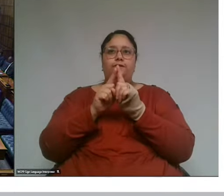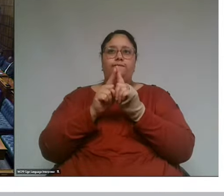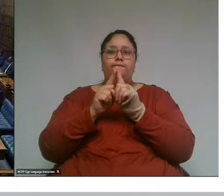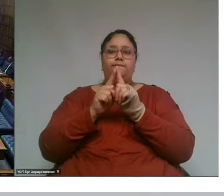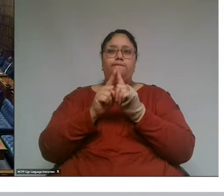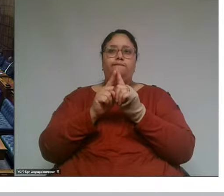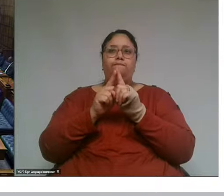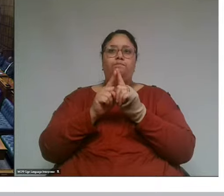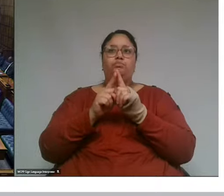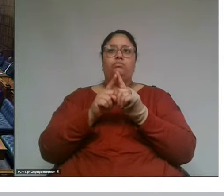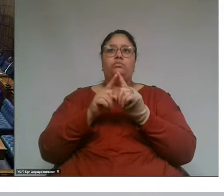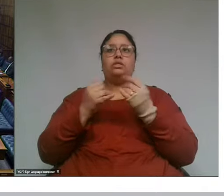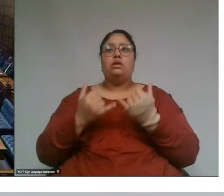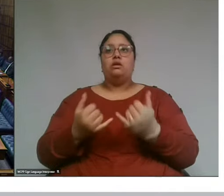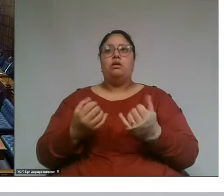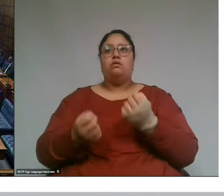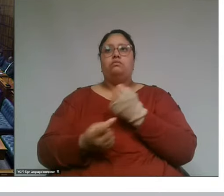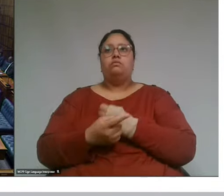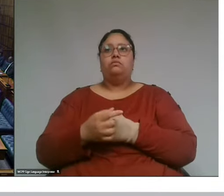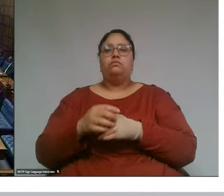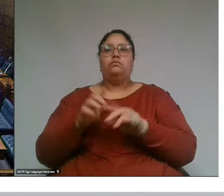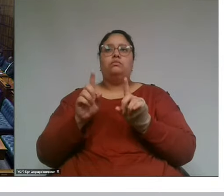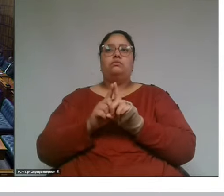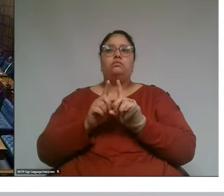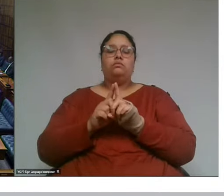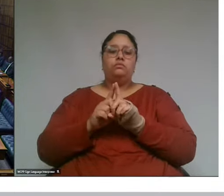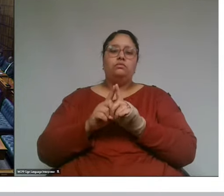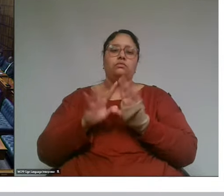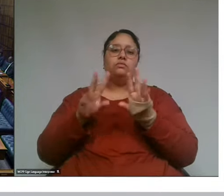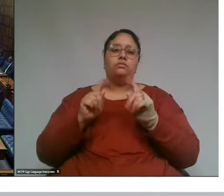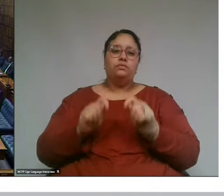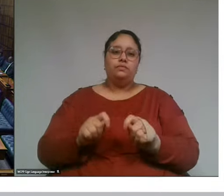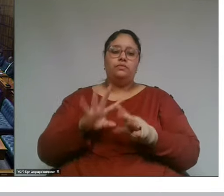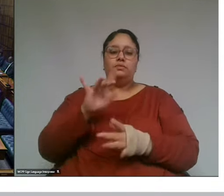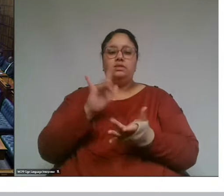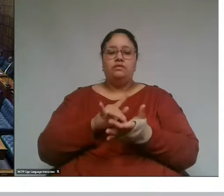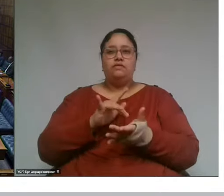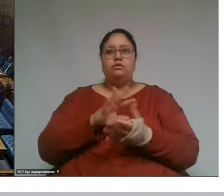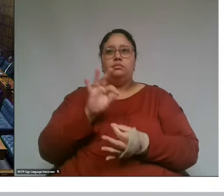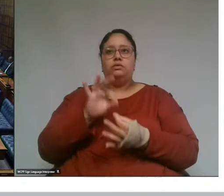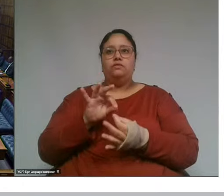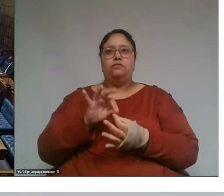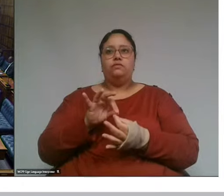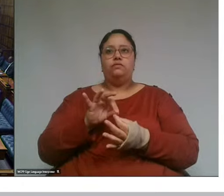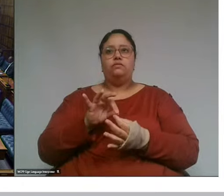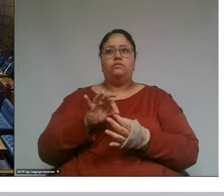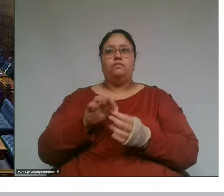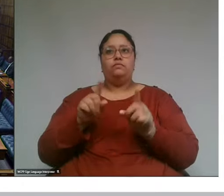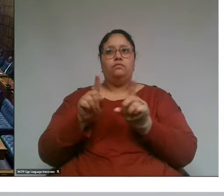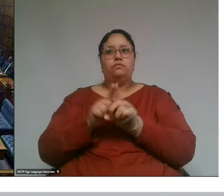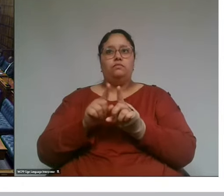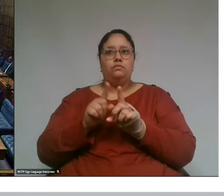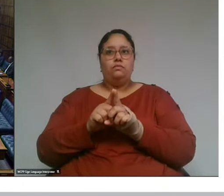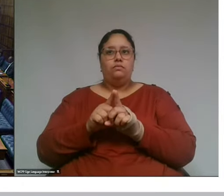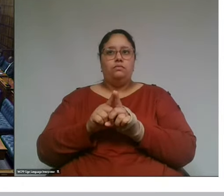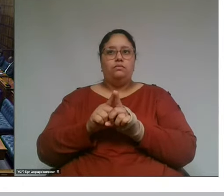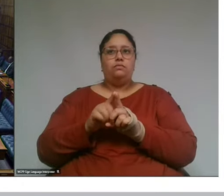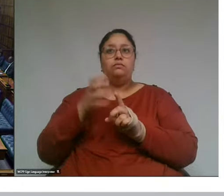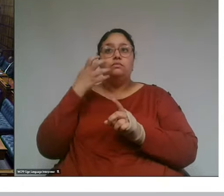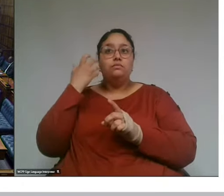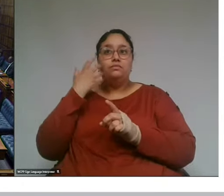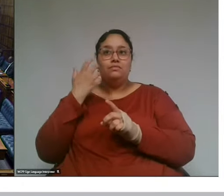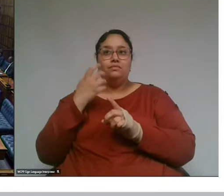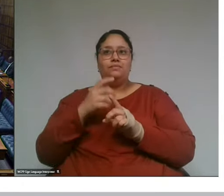that currently exists in the in the port of Cape Town and particularly with with uh Goods coming down the West